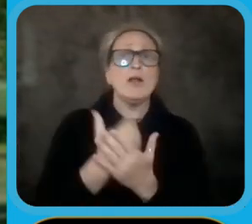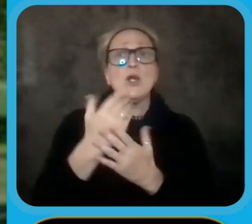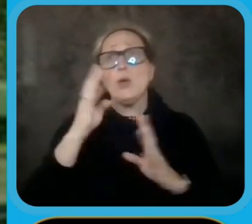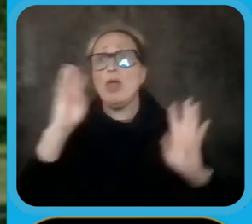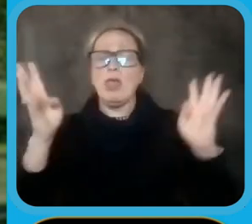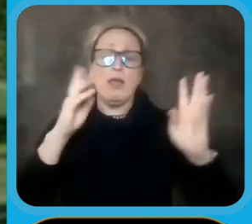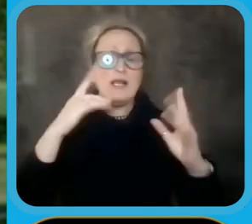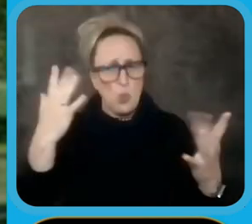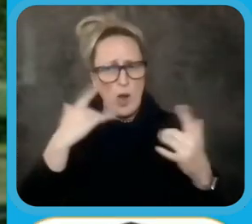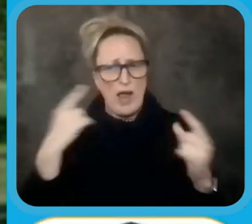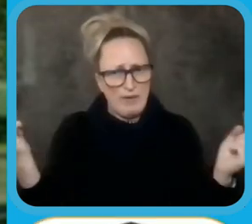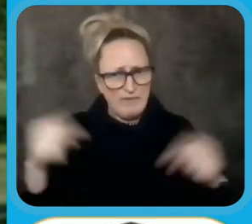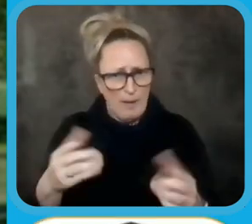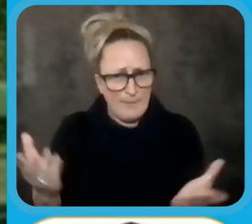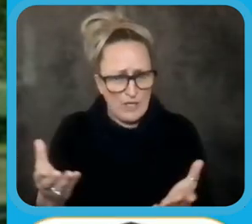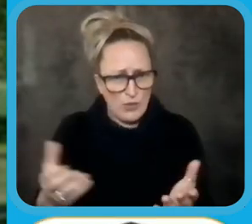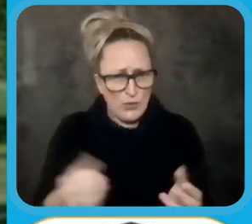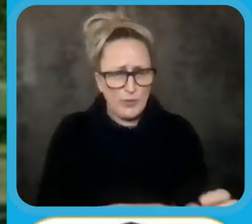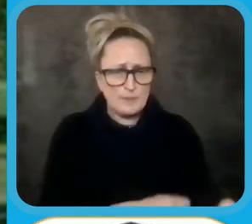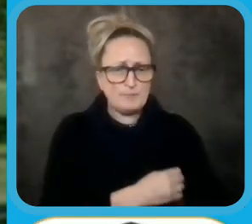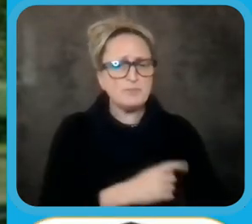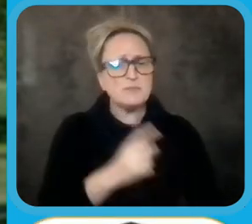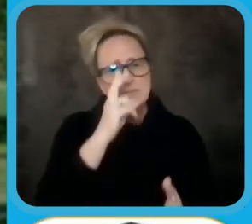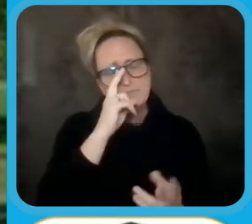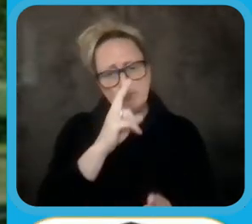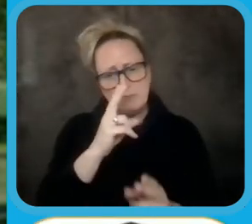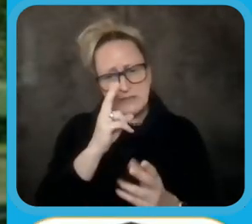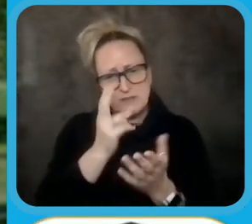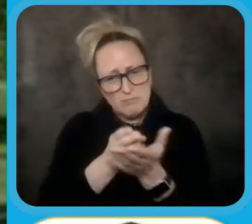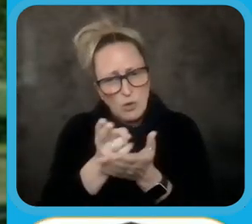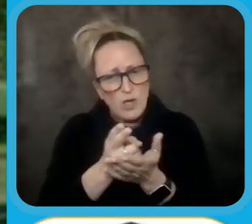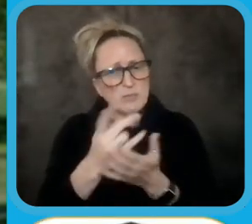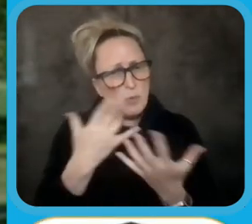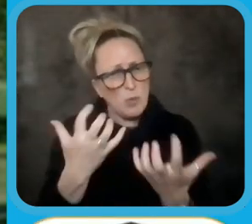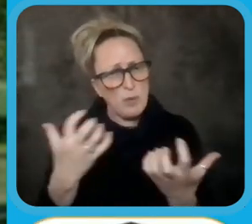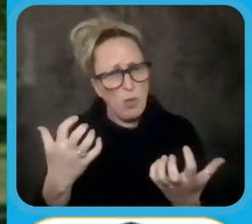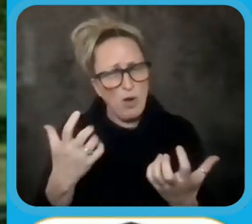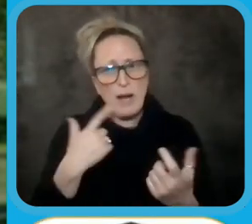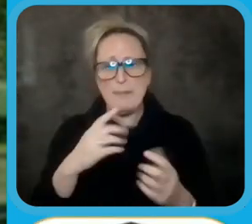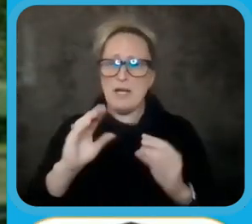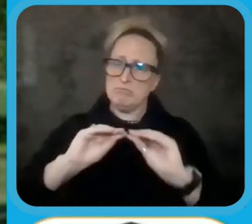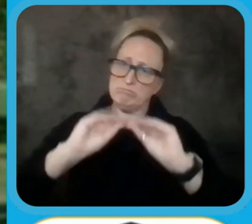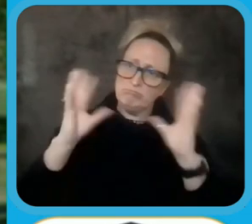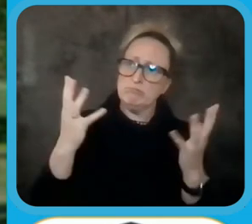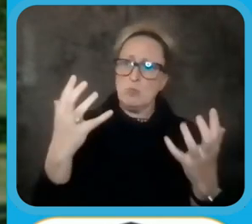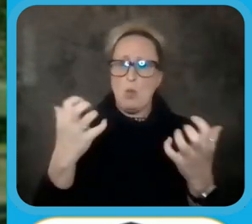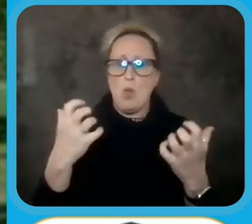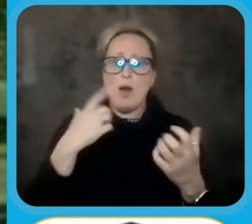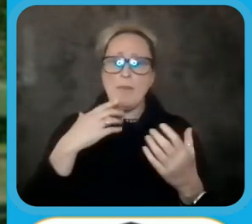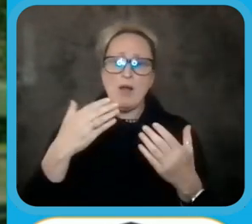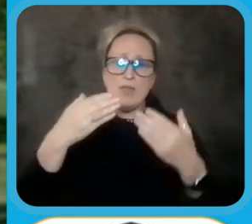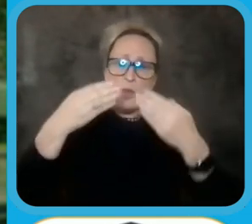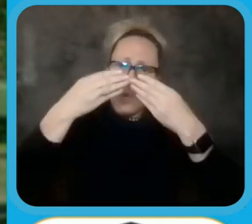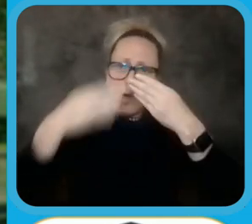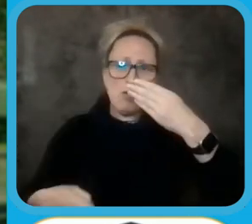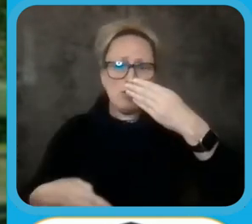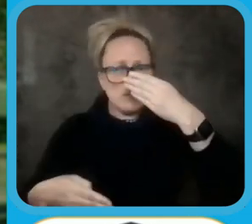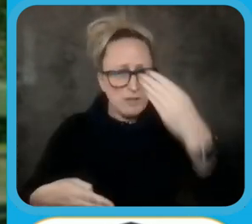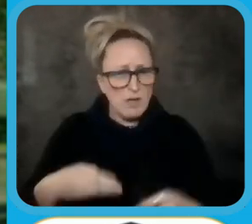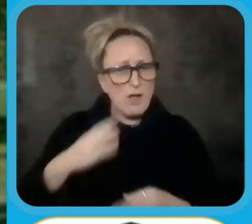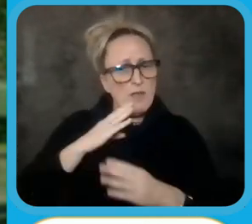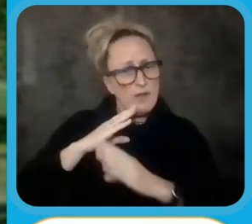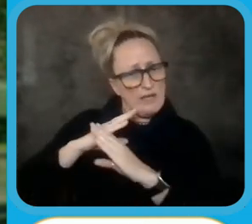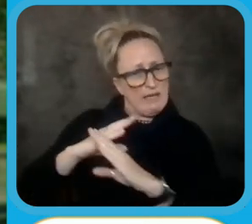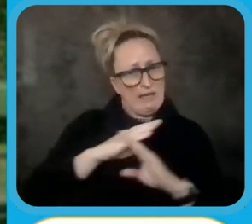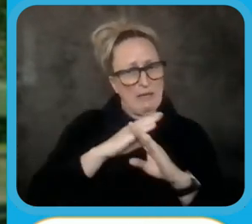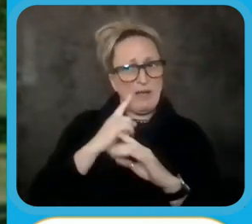here. So let's be honest about what we want and get clear-eyed about the invisible walls that are keeping us from getting